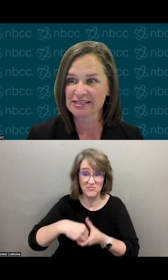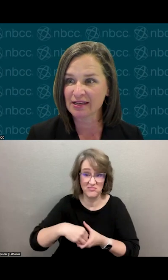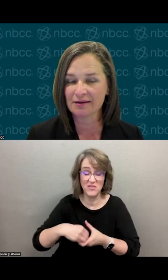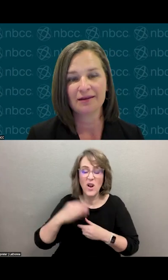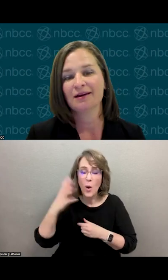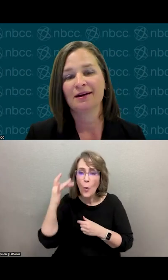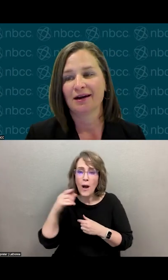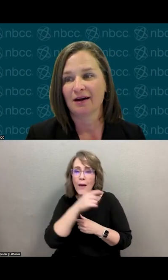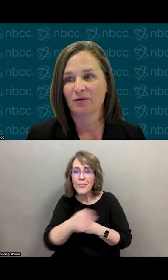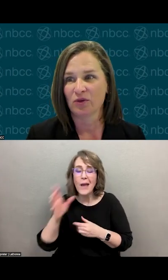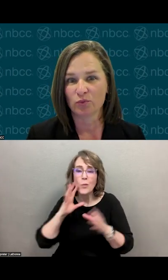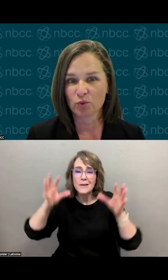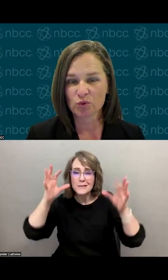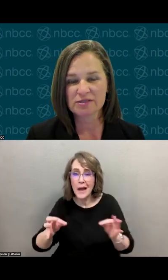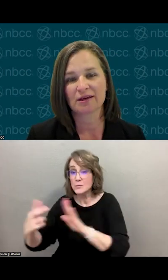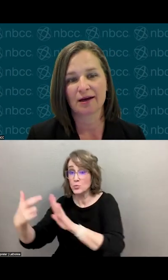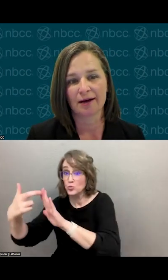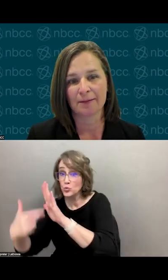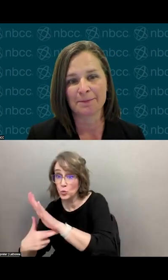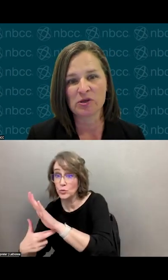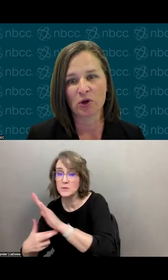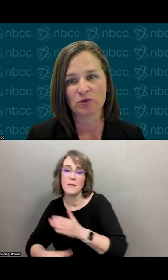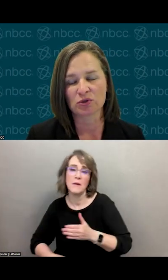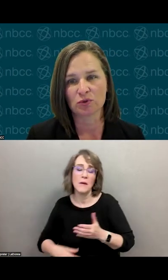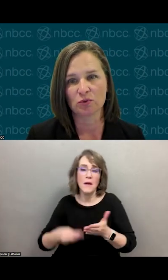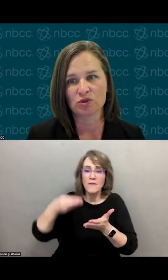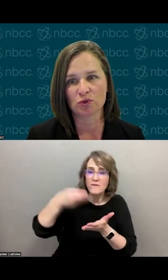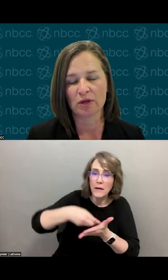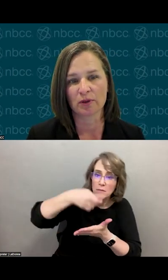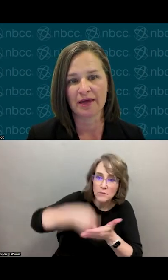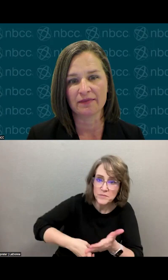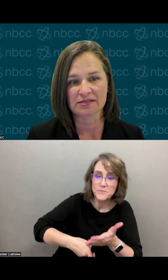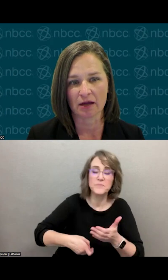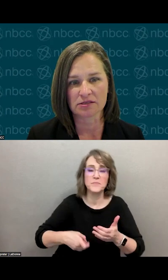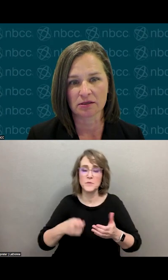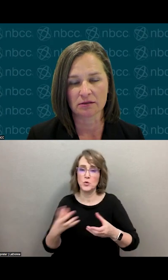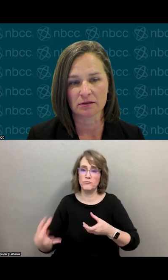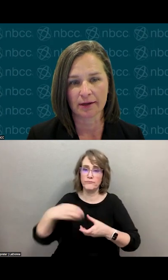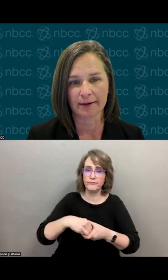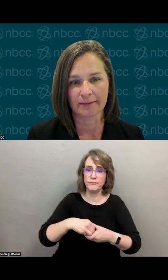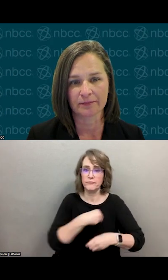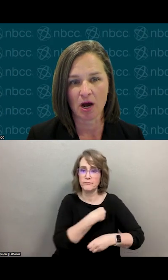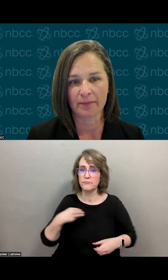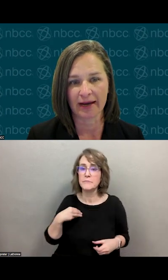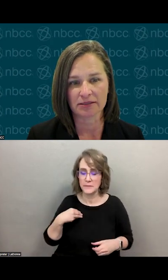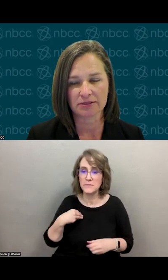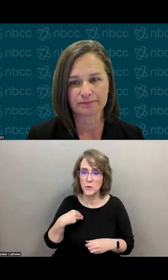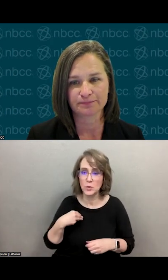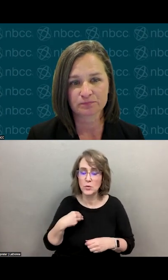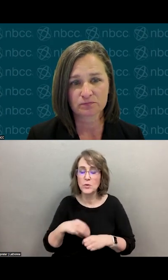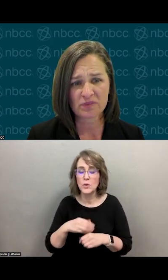they're setting the rules, to implement this counseling